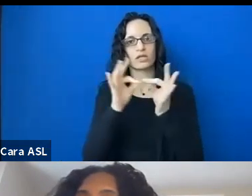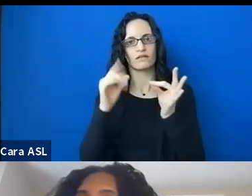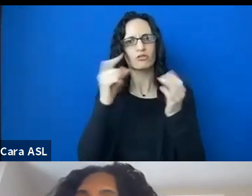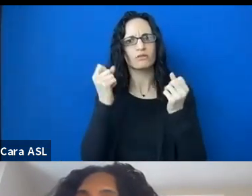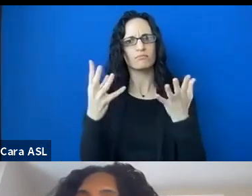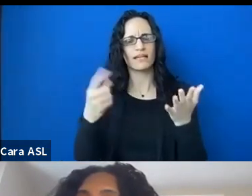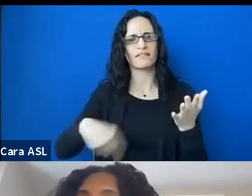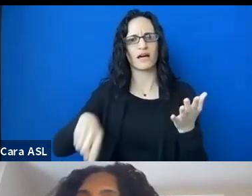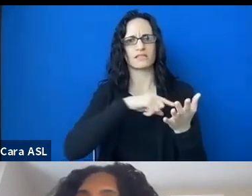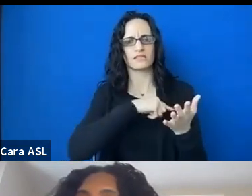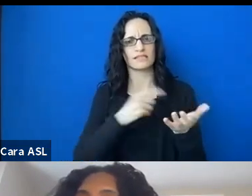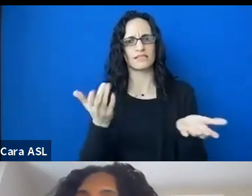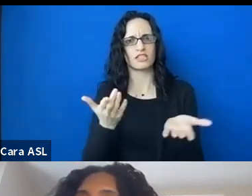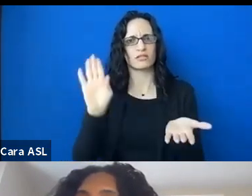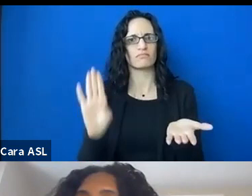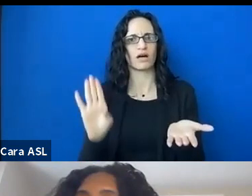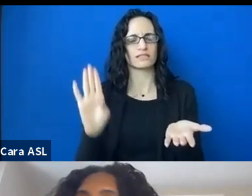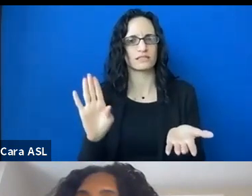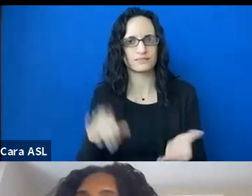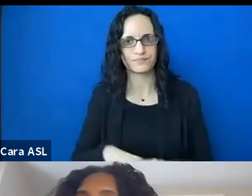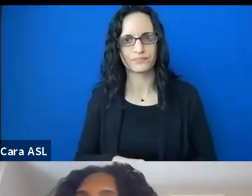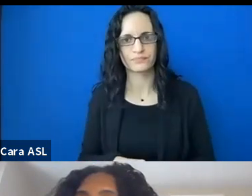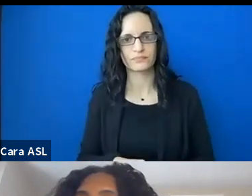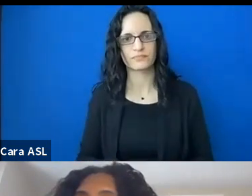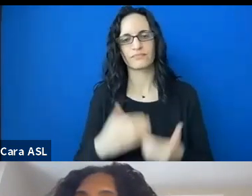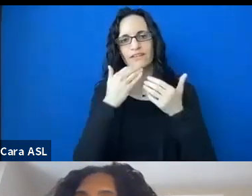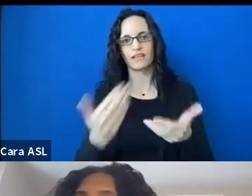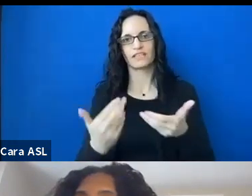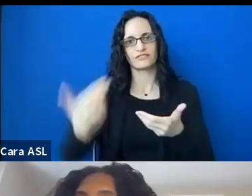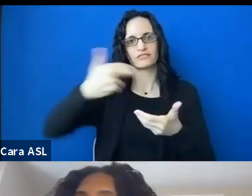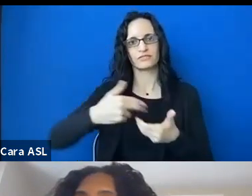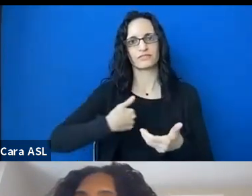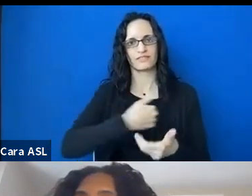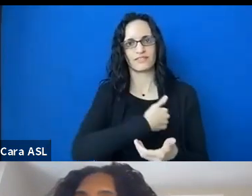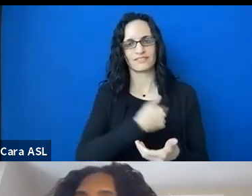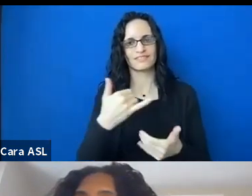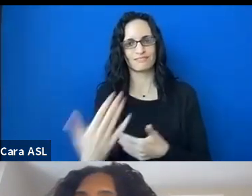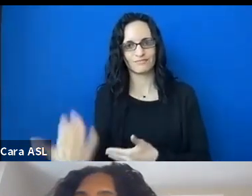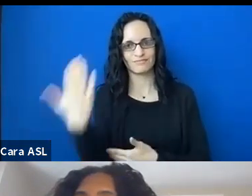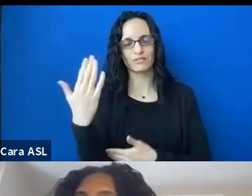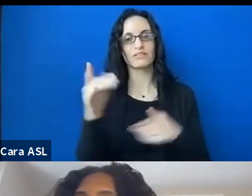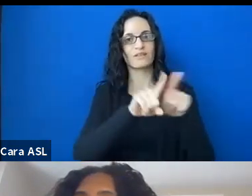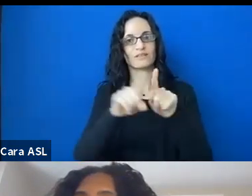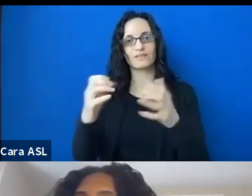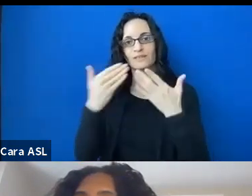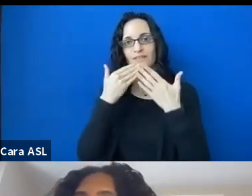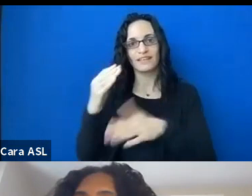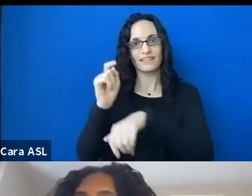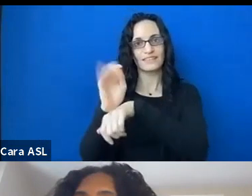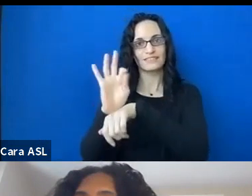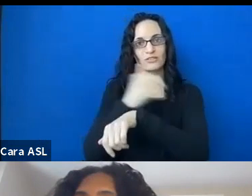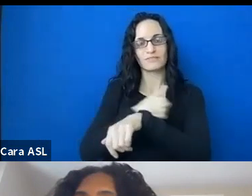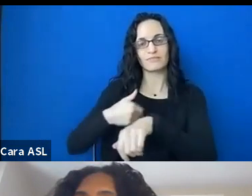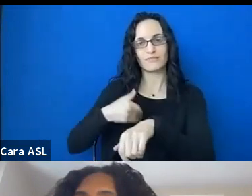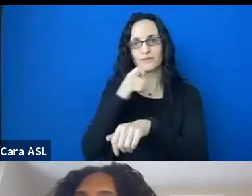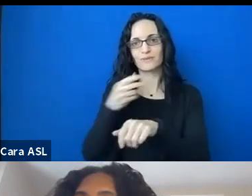city. And so again, thank you for joining us this morning. I also want to thank our task force members who are able